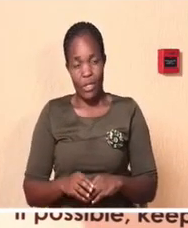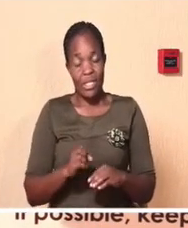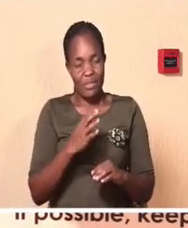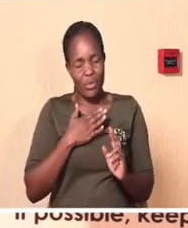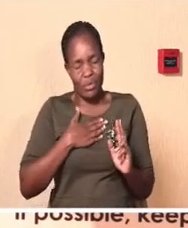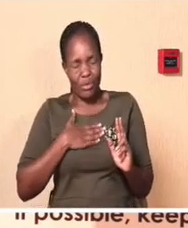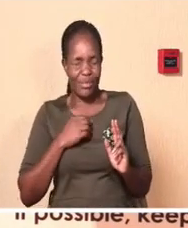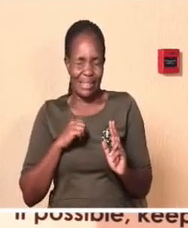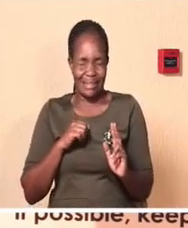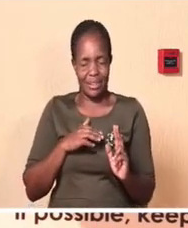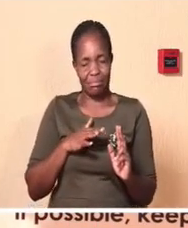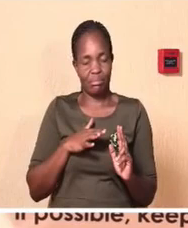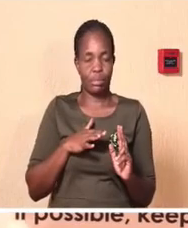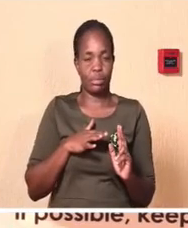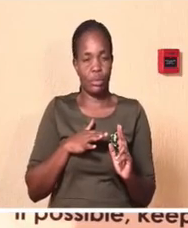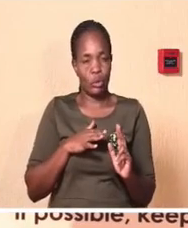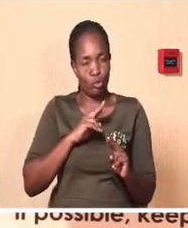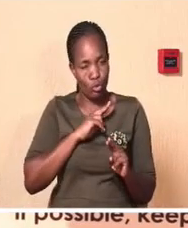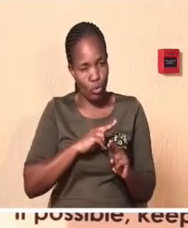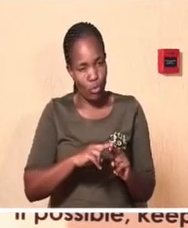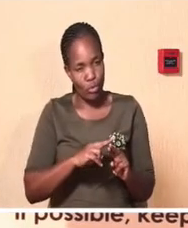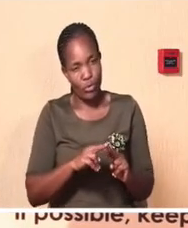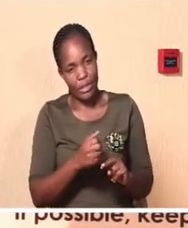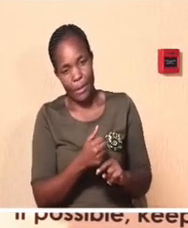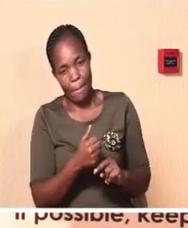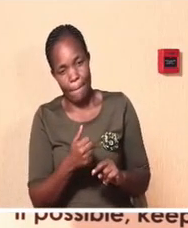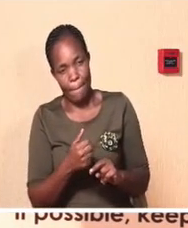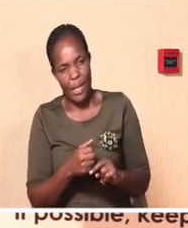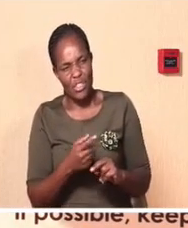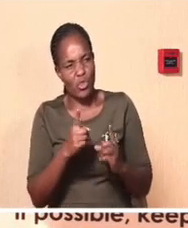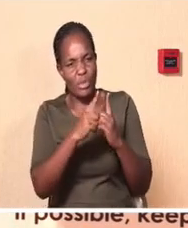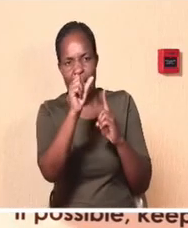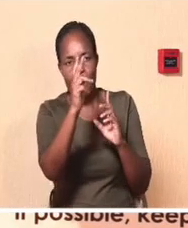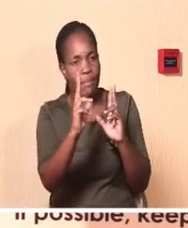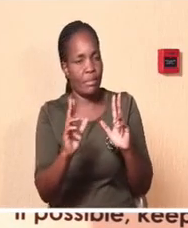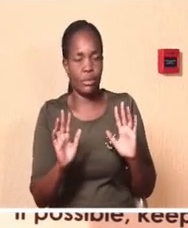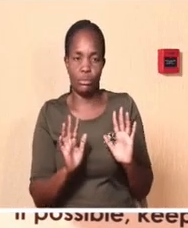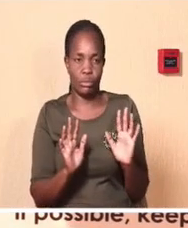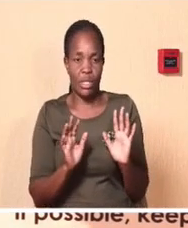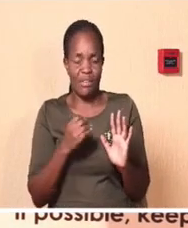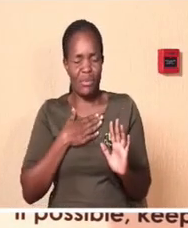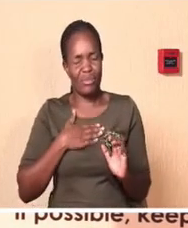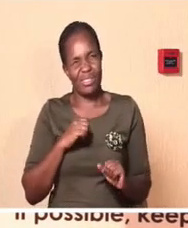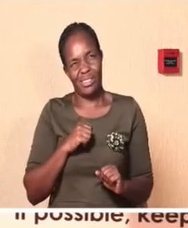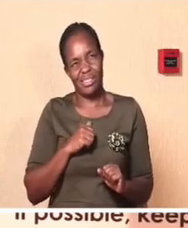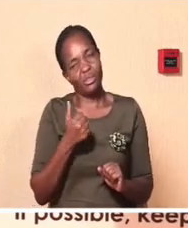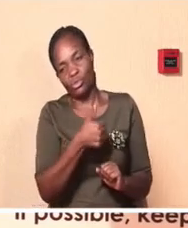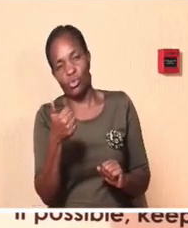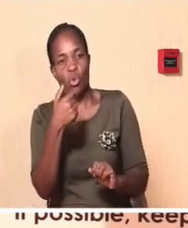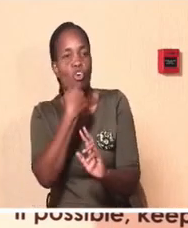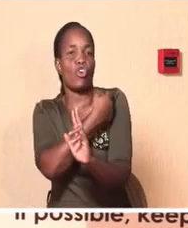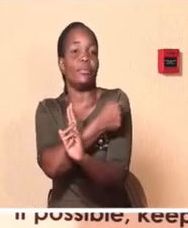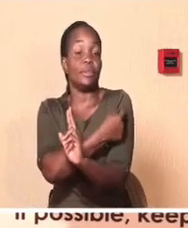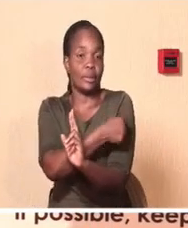we don't go to where people are. If you are not well, report to the